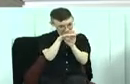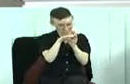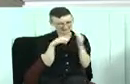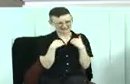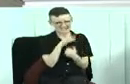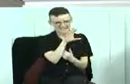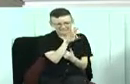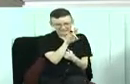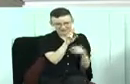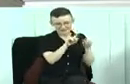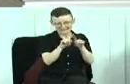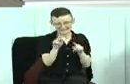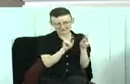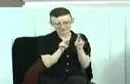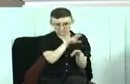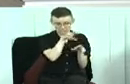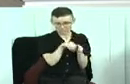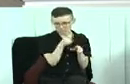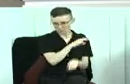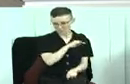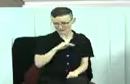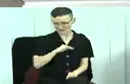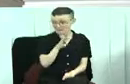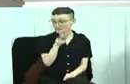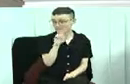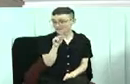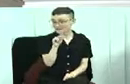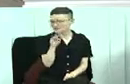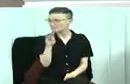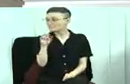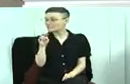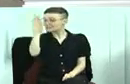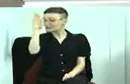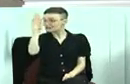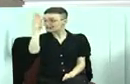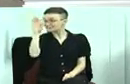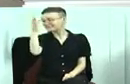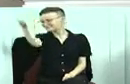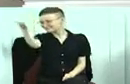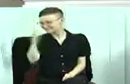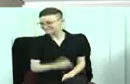different individuals, including a member of the congregation, Ben. Ben, please raise your hand.